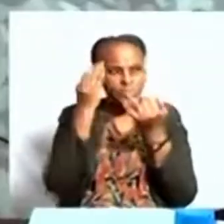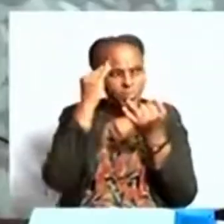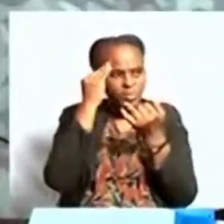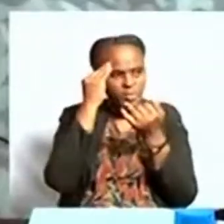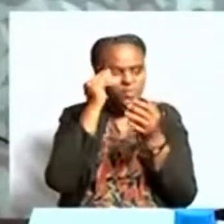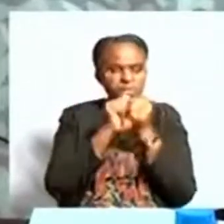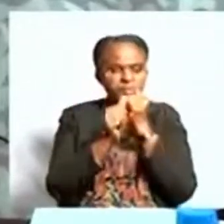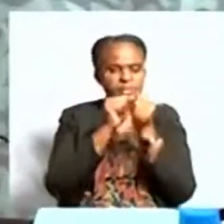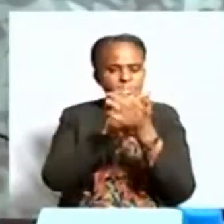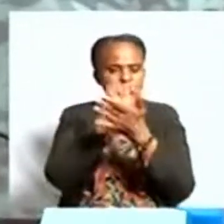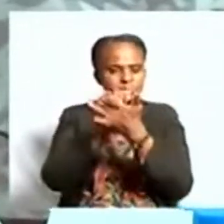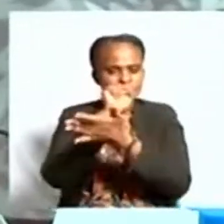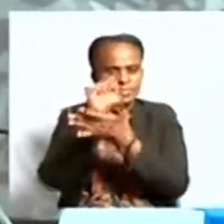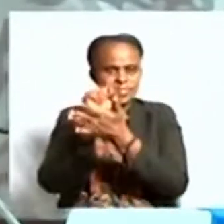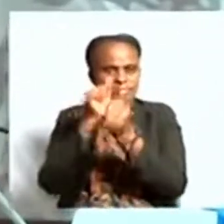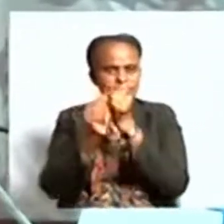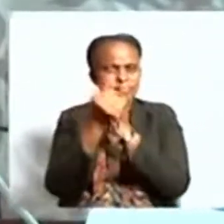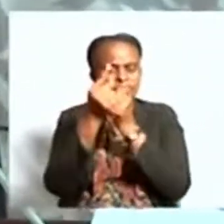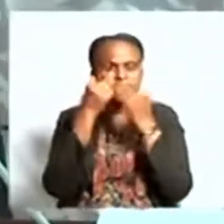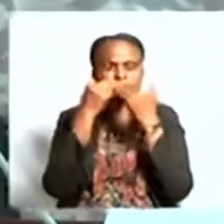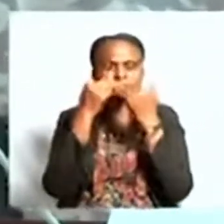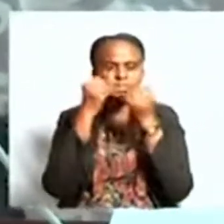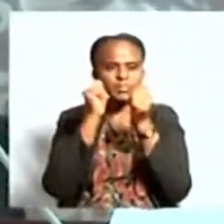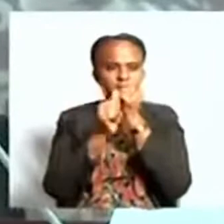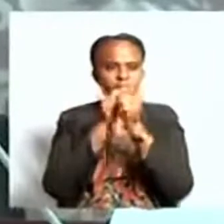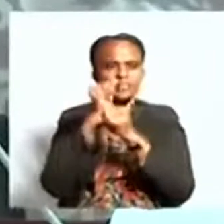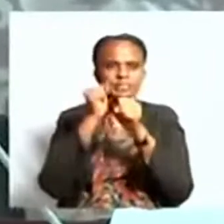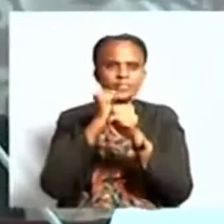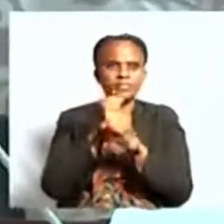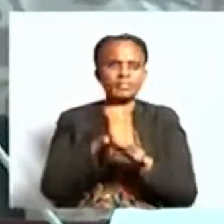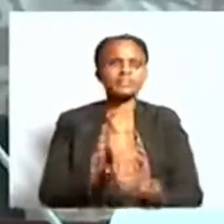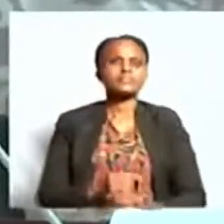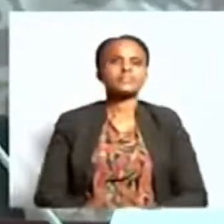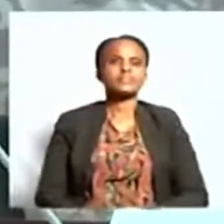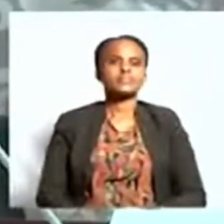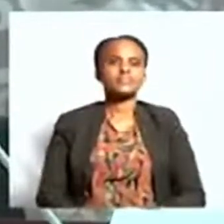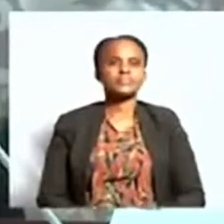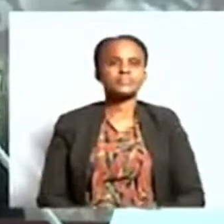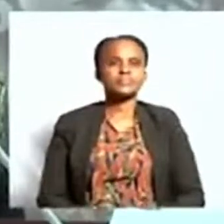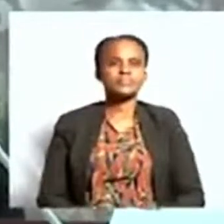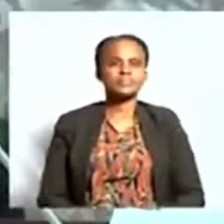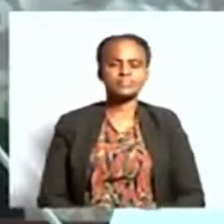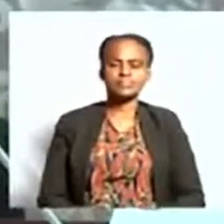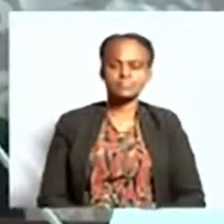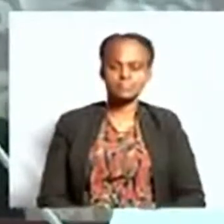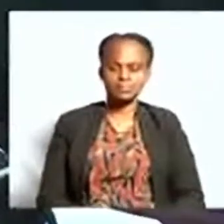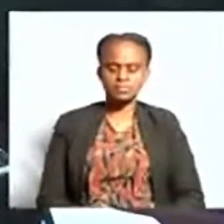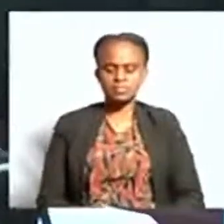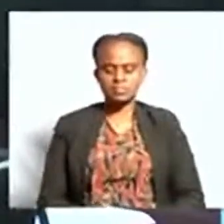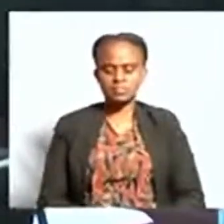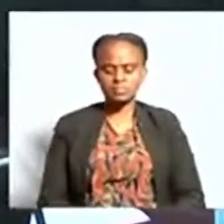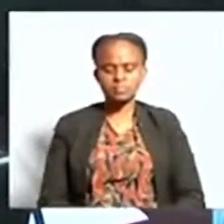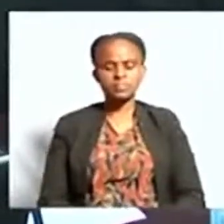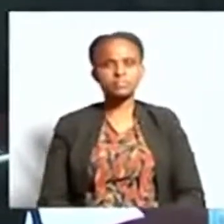Which stations are they? Thank you. And which year? Thank you so much. Auditor General.